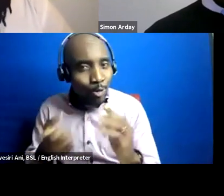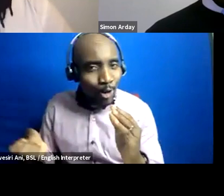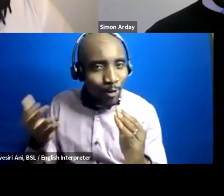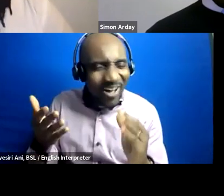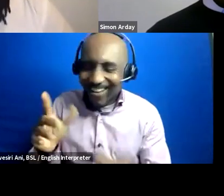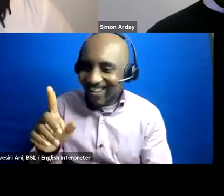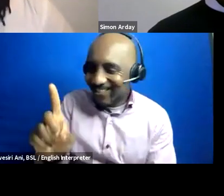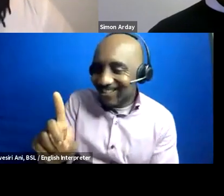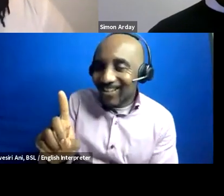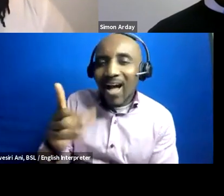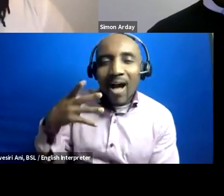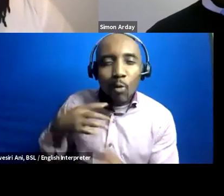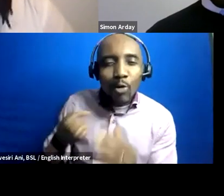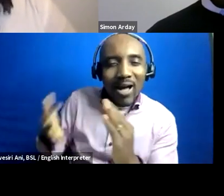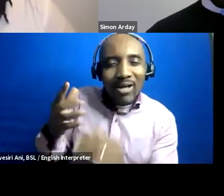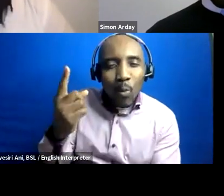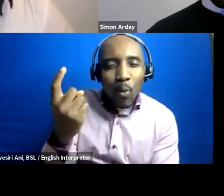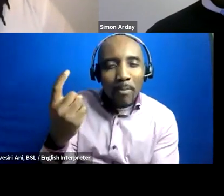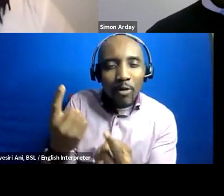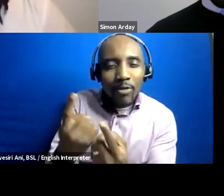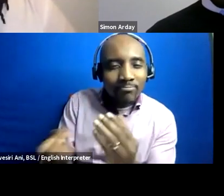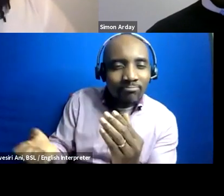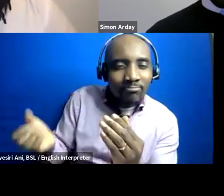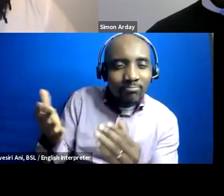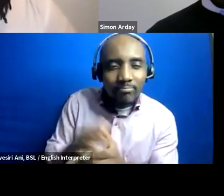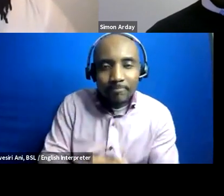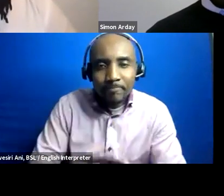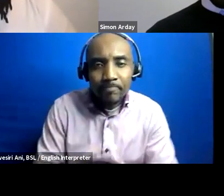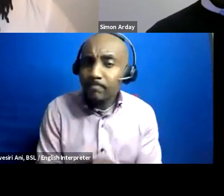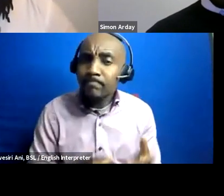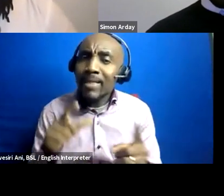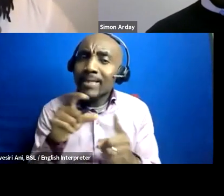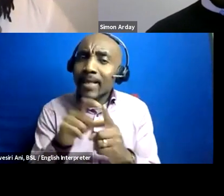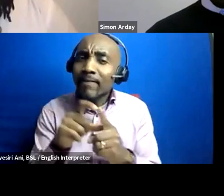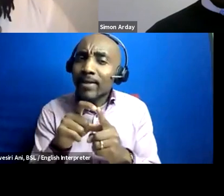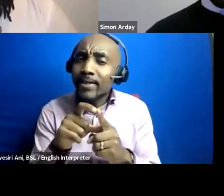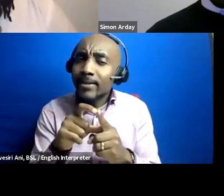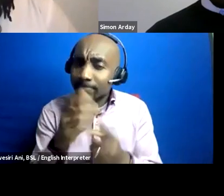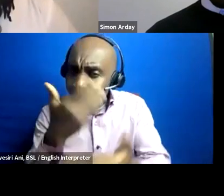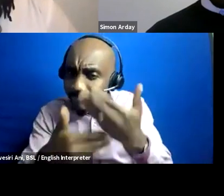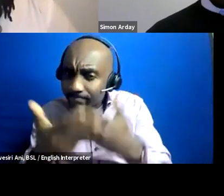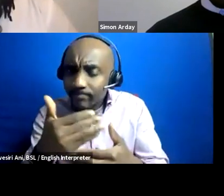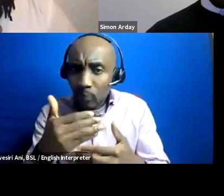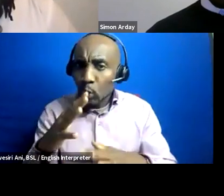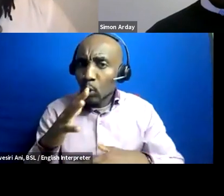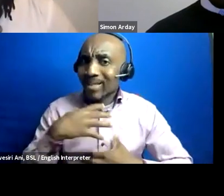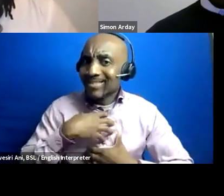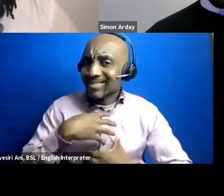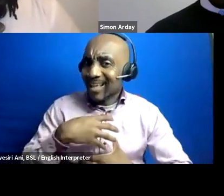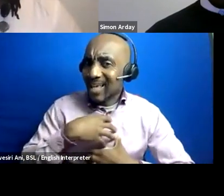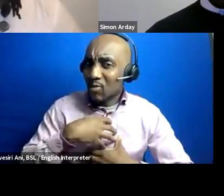Kojo, did you want to come in? I was going to say just one more thing is, it's like what David said about it being scary, is